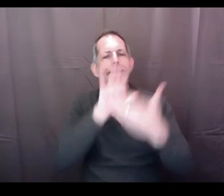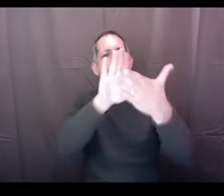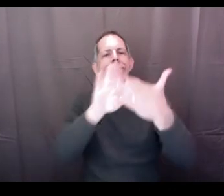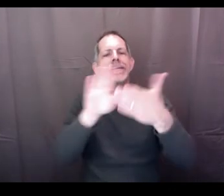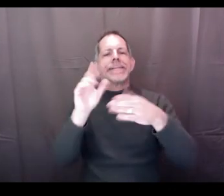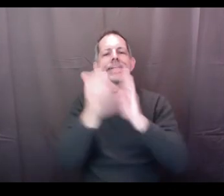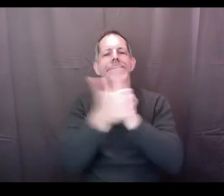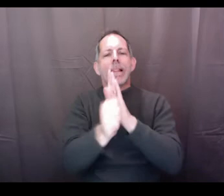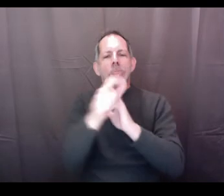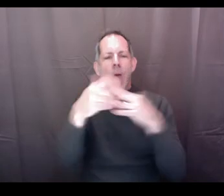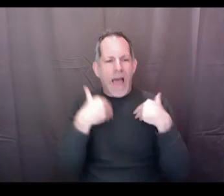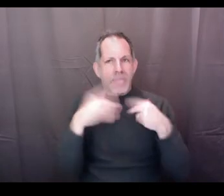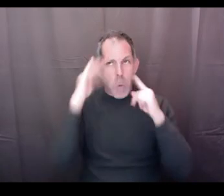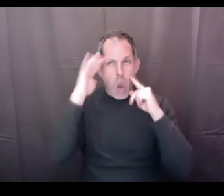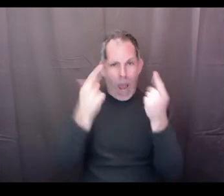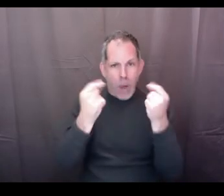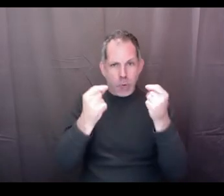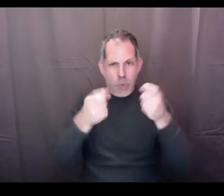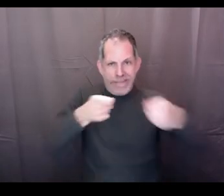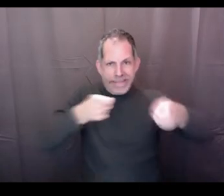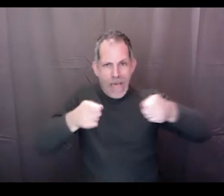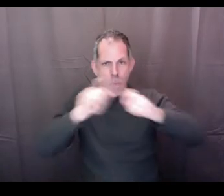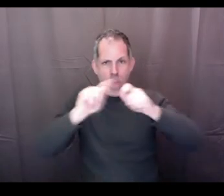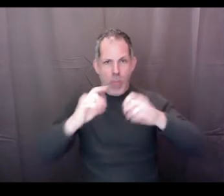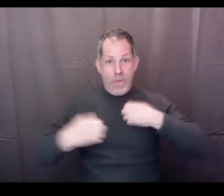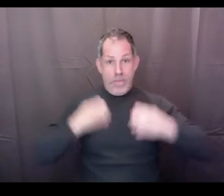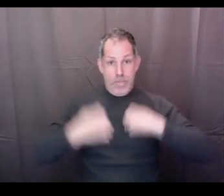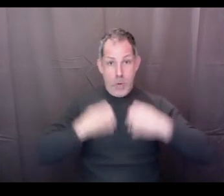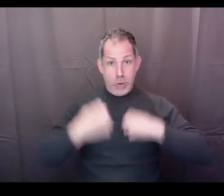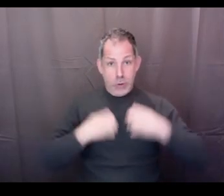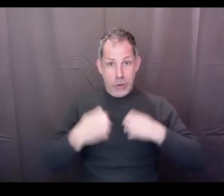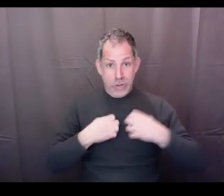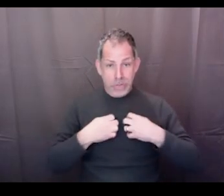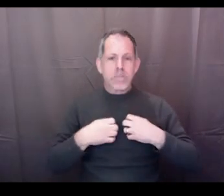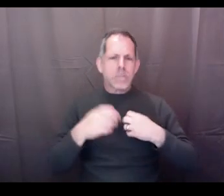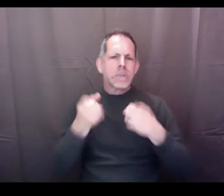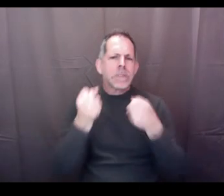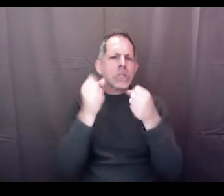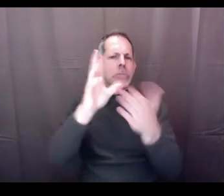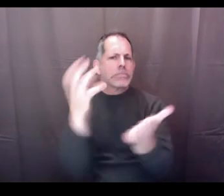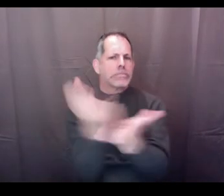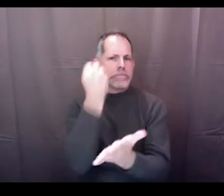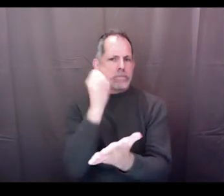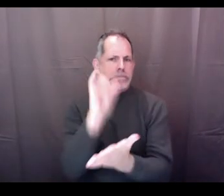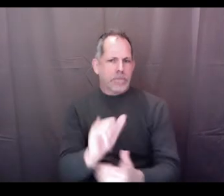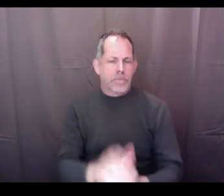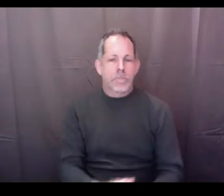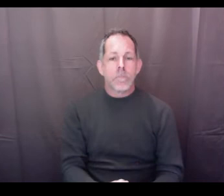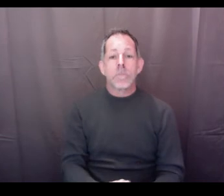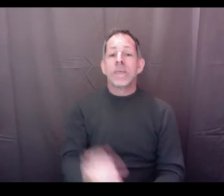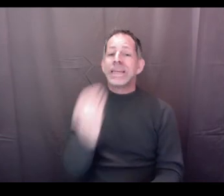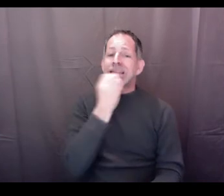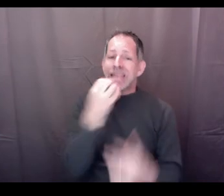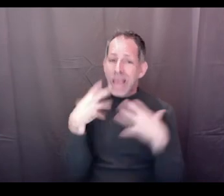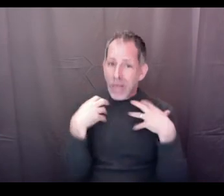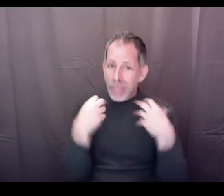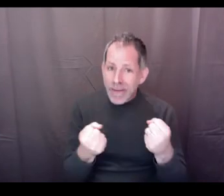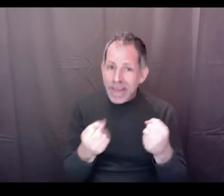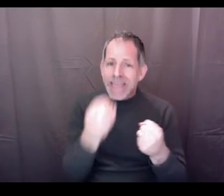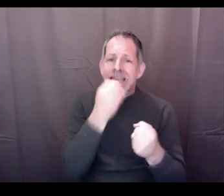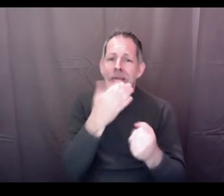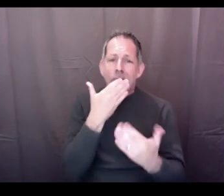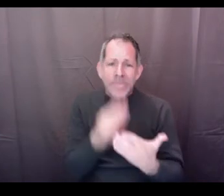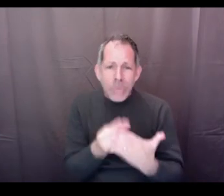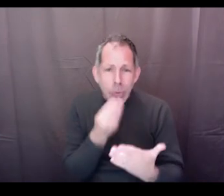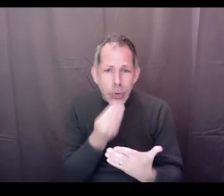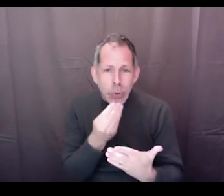basis. We need to find ways of relaxing. We need to make sure that we have good nutrition. And we really need to make sure that we limit